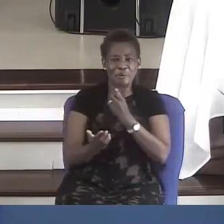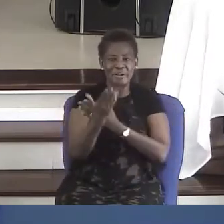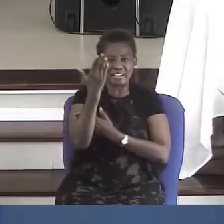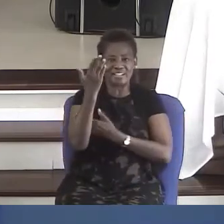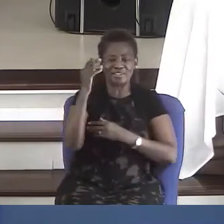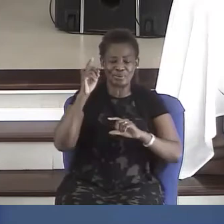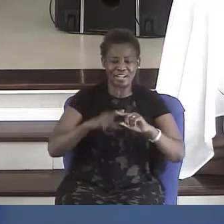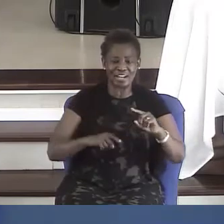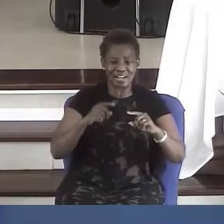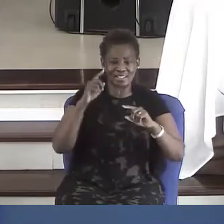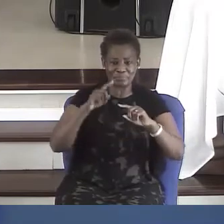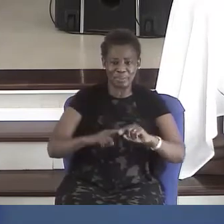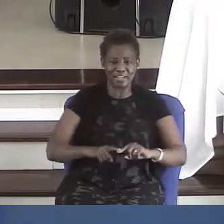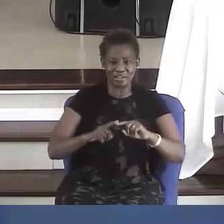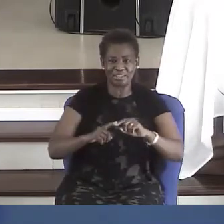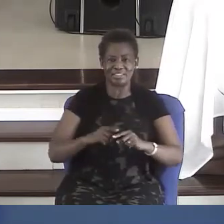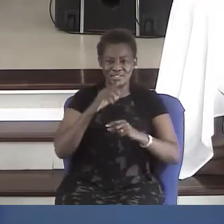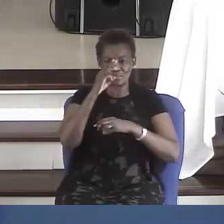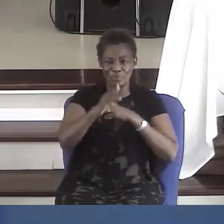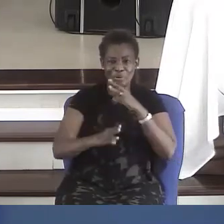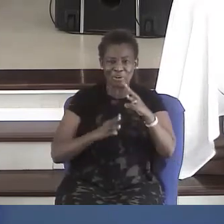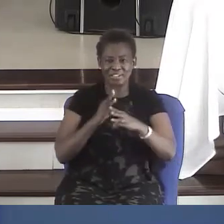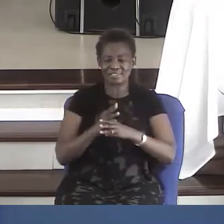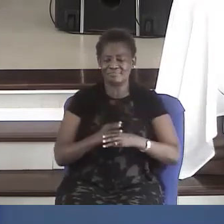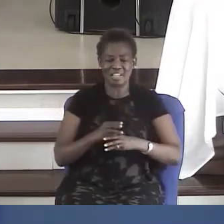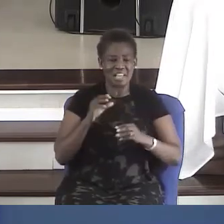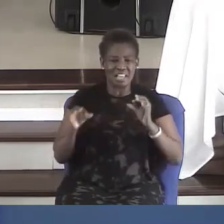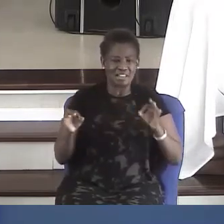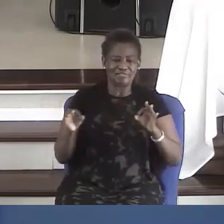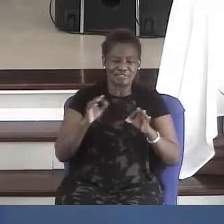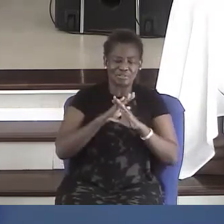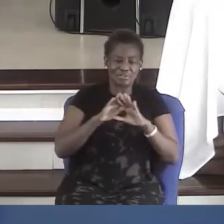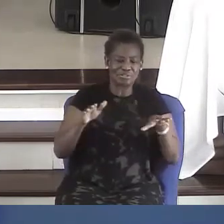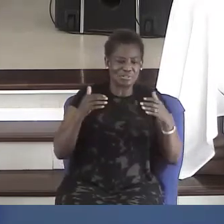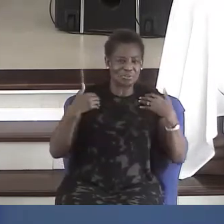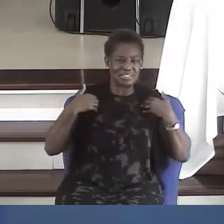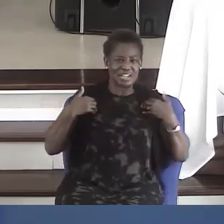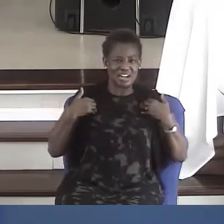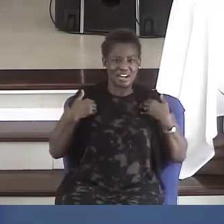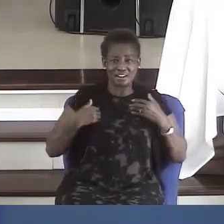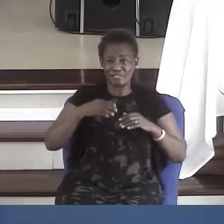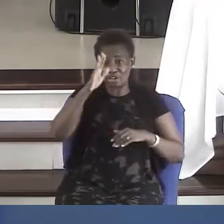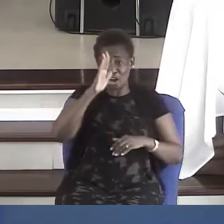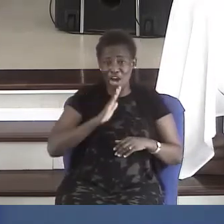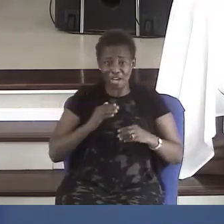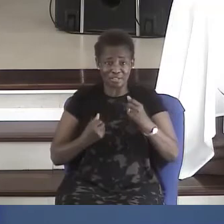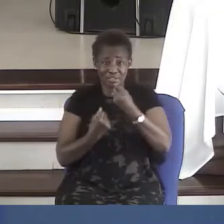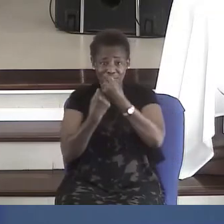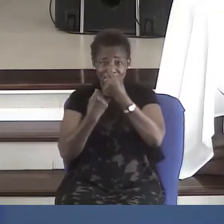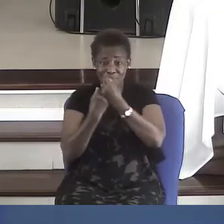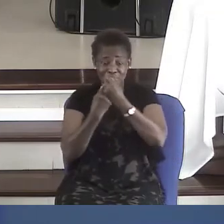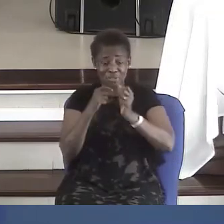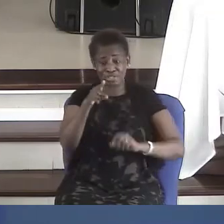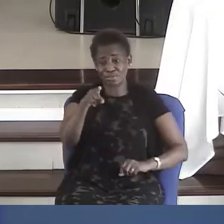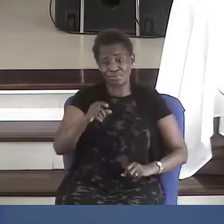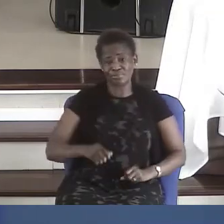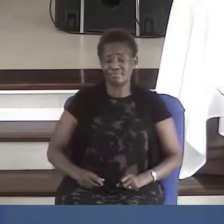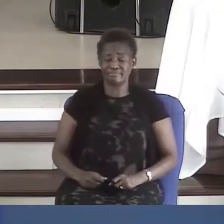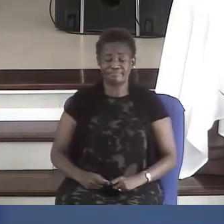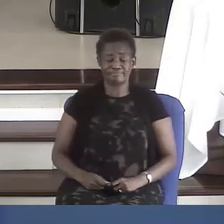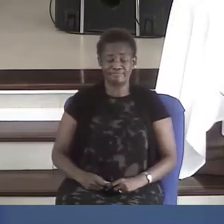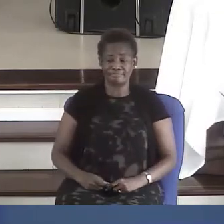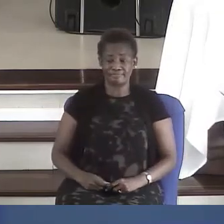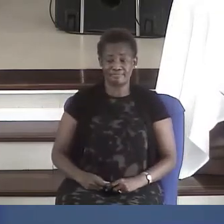about, unless you have God behind you. You know, I went to this conference, was it Friday? Listen to the great